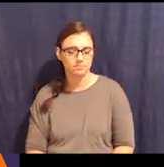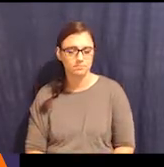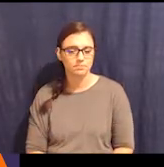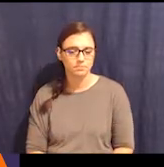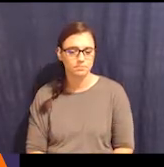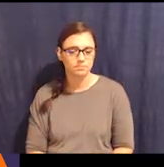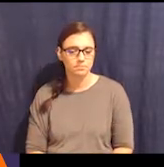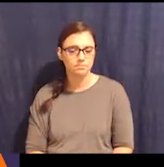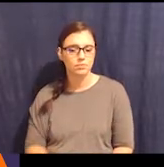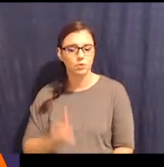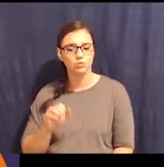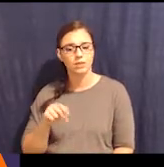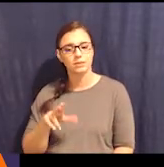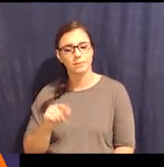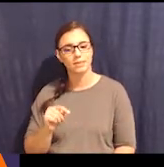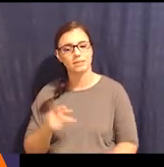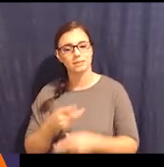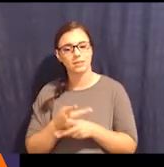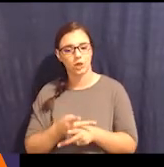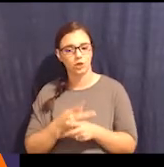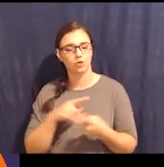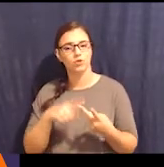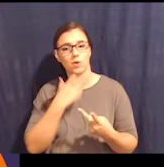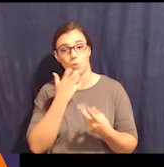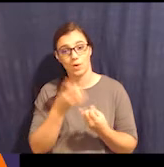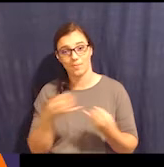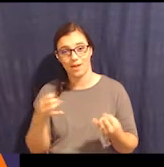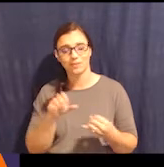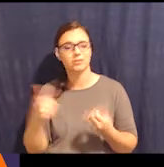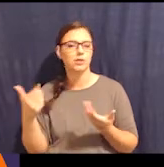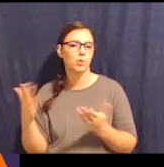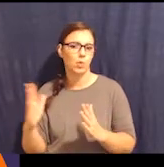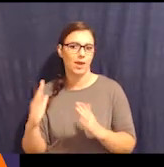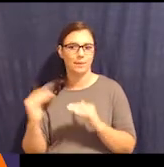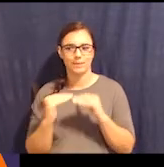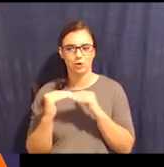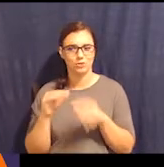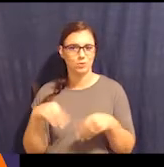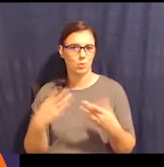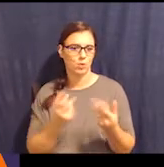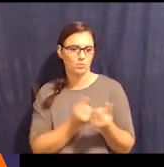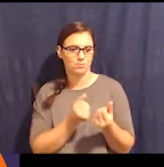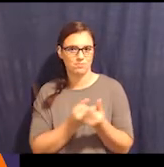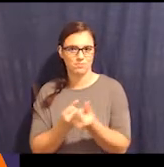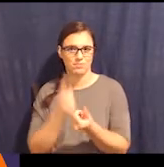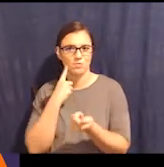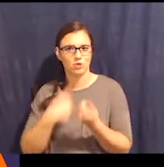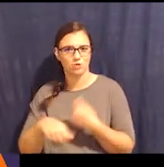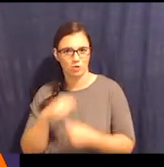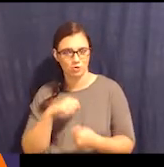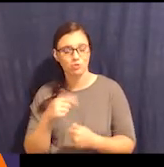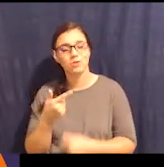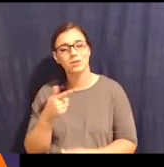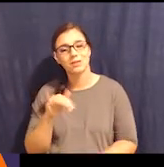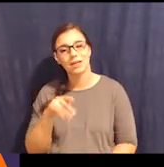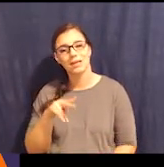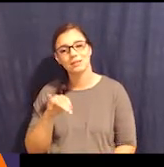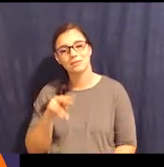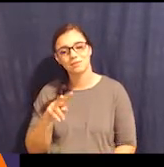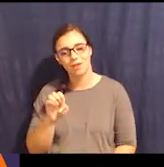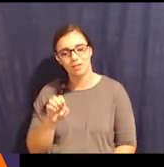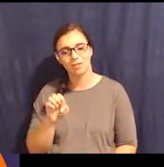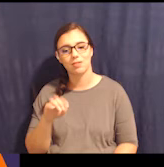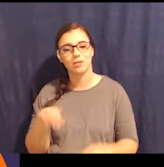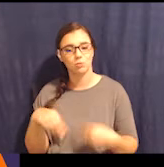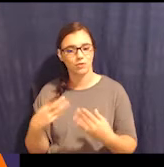provide support to one another. For example, the Gainesville Peer Respite provides one-on-one peer support and peer support